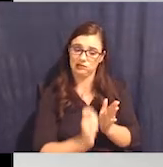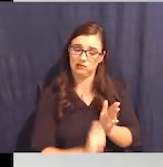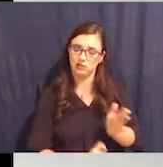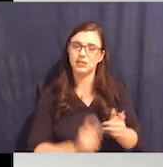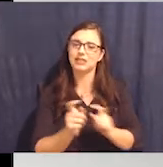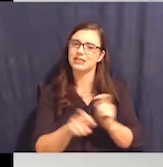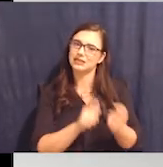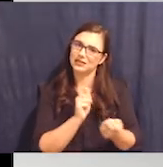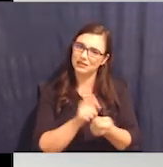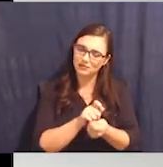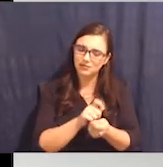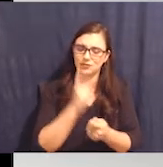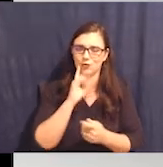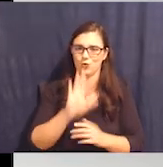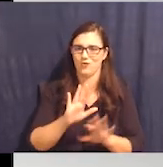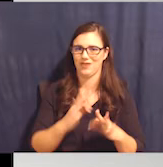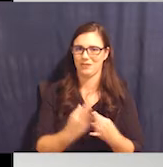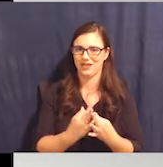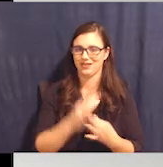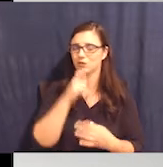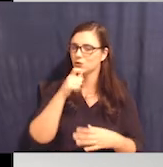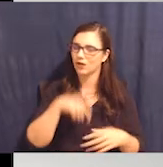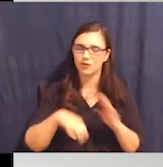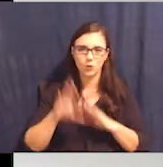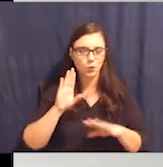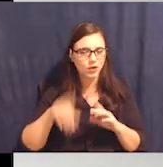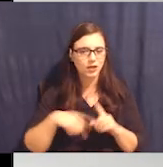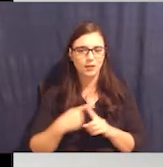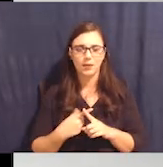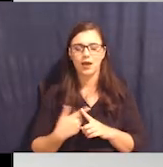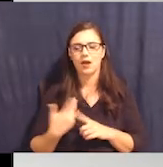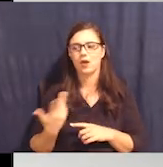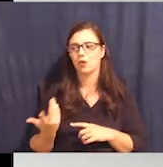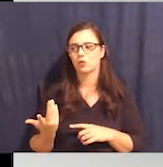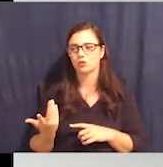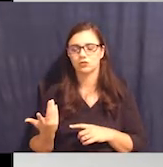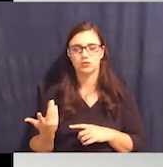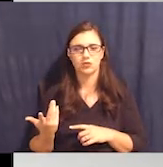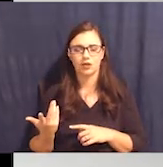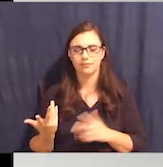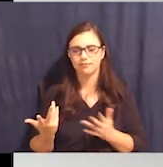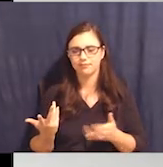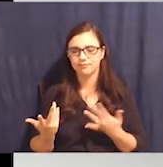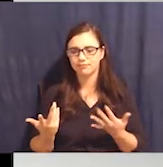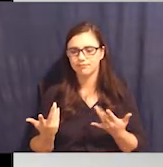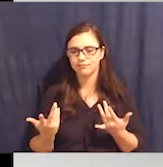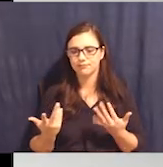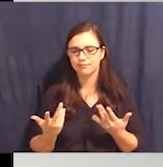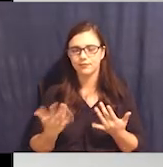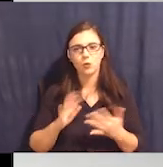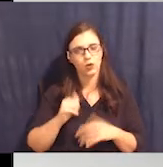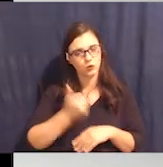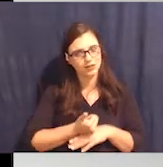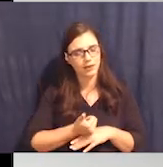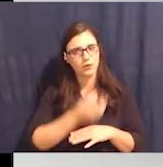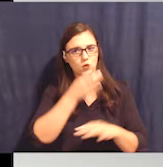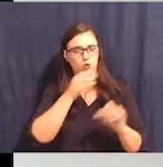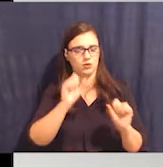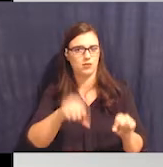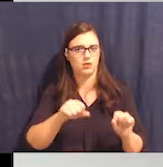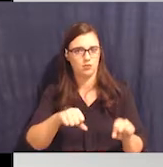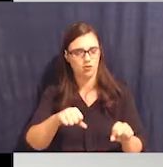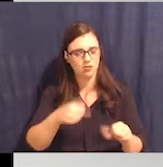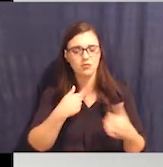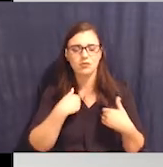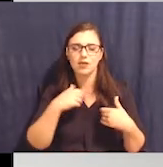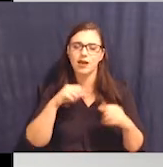is tailor-made to the family. So you don't have to worry. You want to get it established